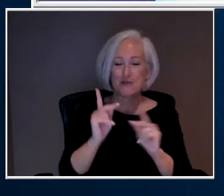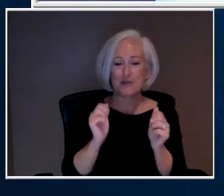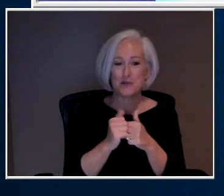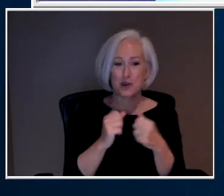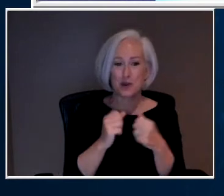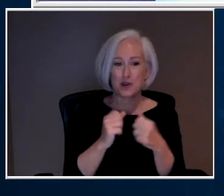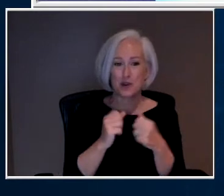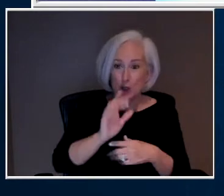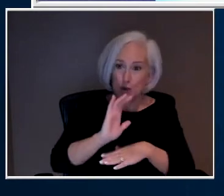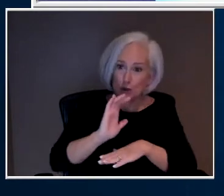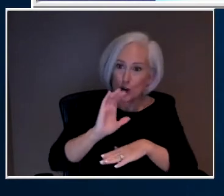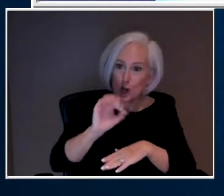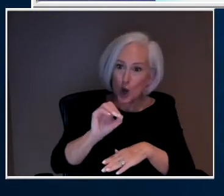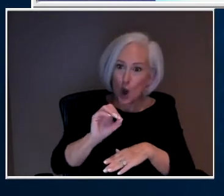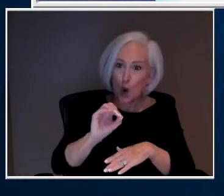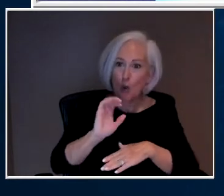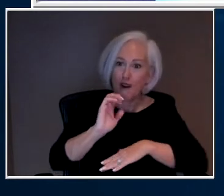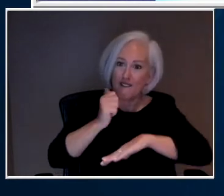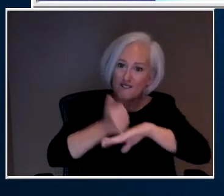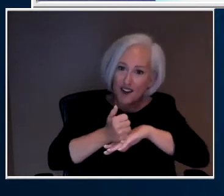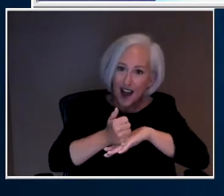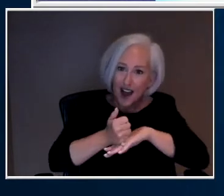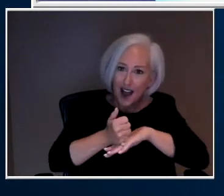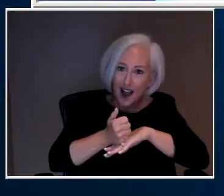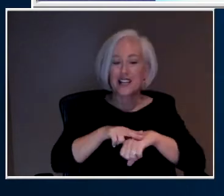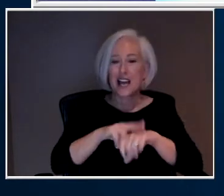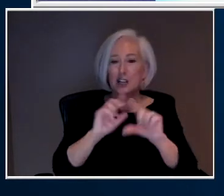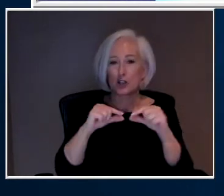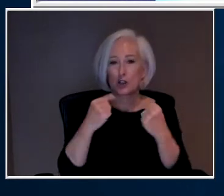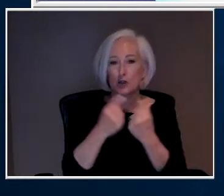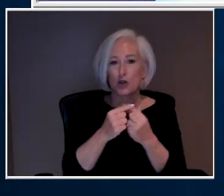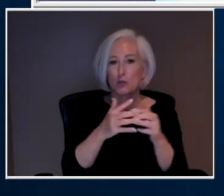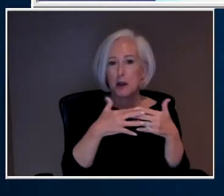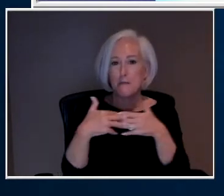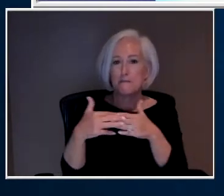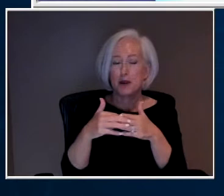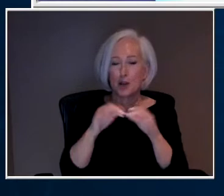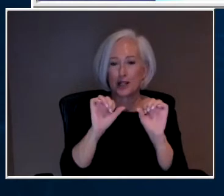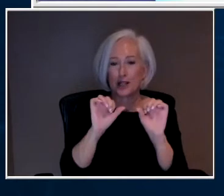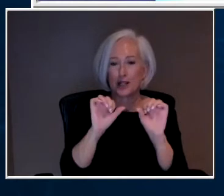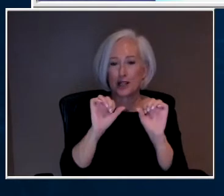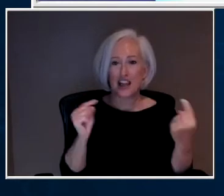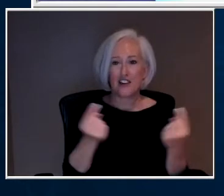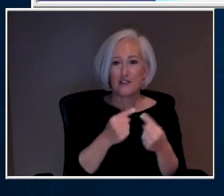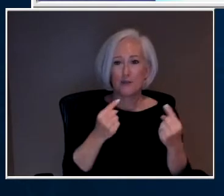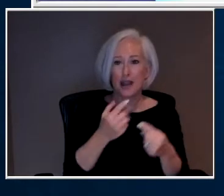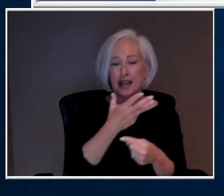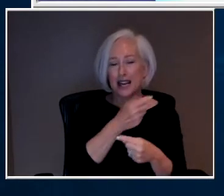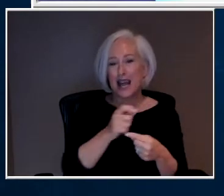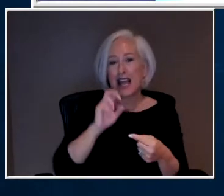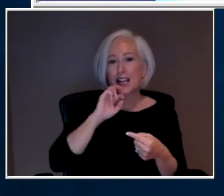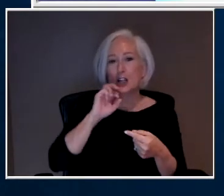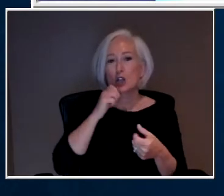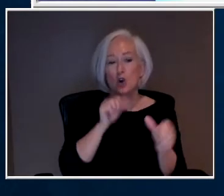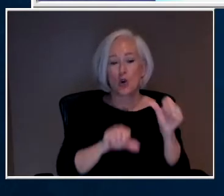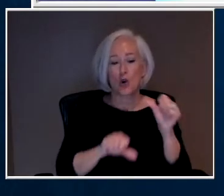national professional group, the American Society of Pain and Neuroscience. What inspired you to create that